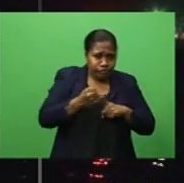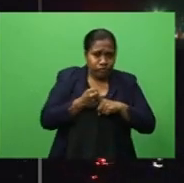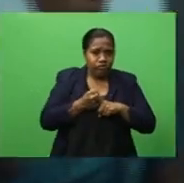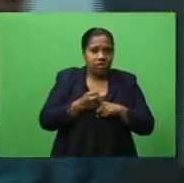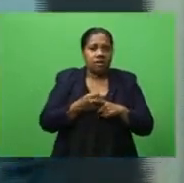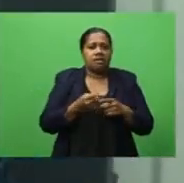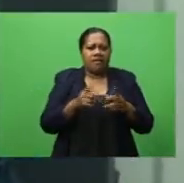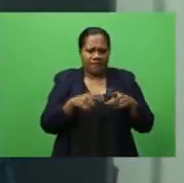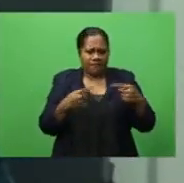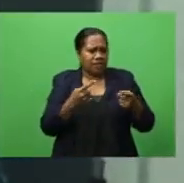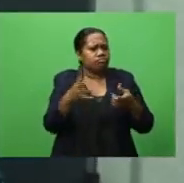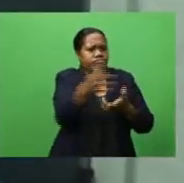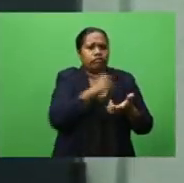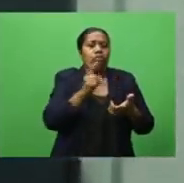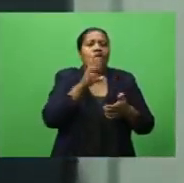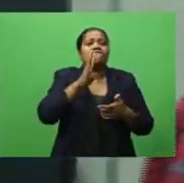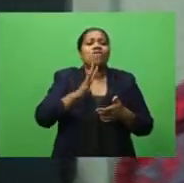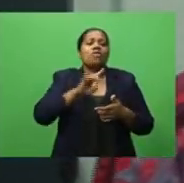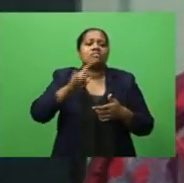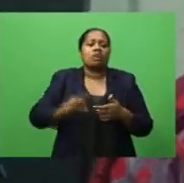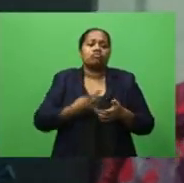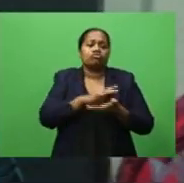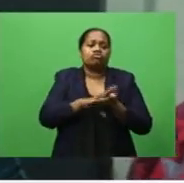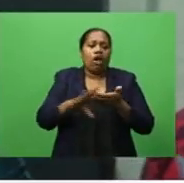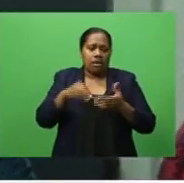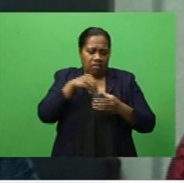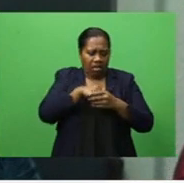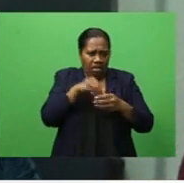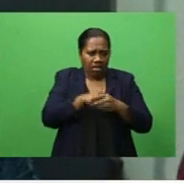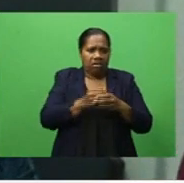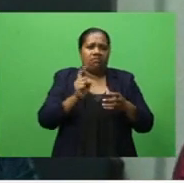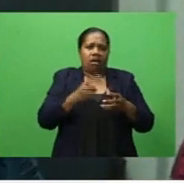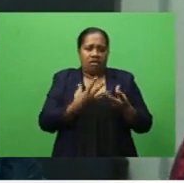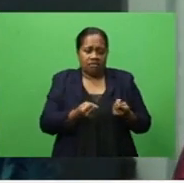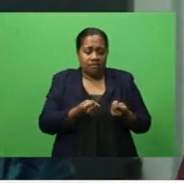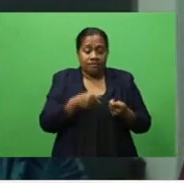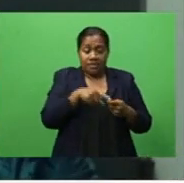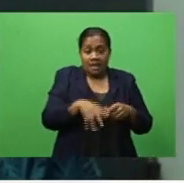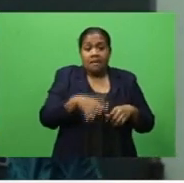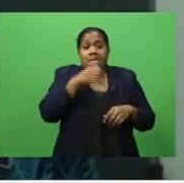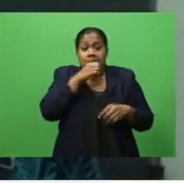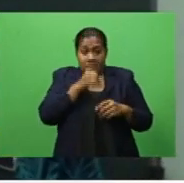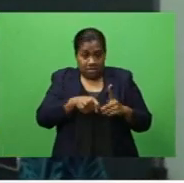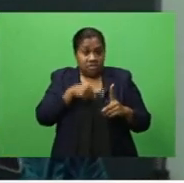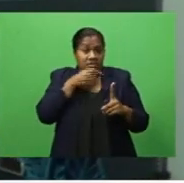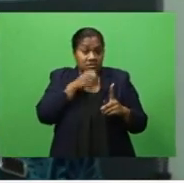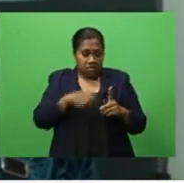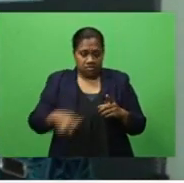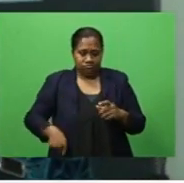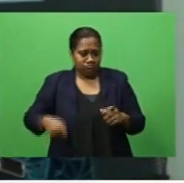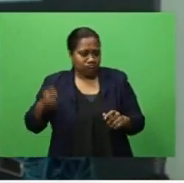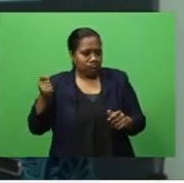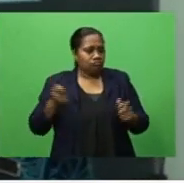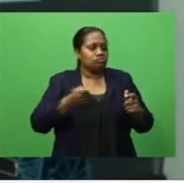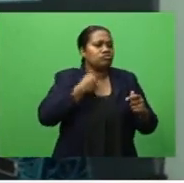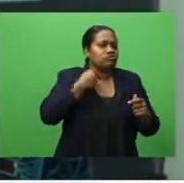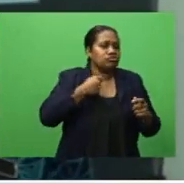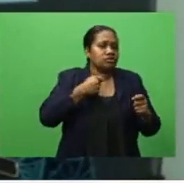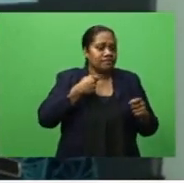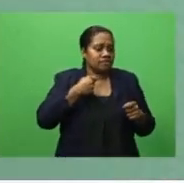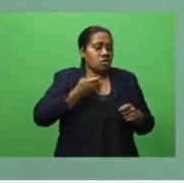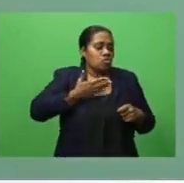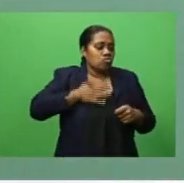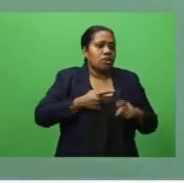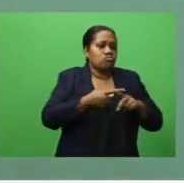$4,000. It is alleged Dhuanilawa threatened the complainant with a knife and assaulted her with the intention of committing rape.